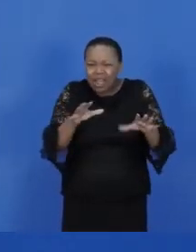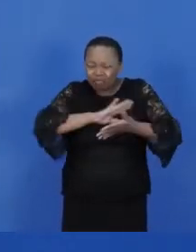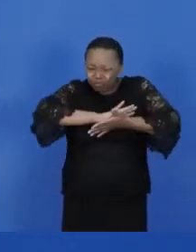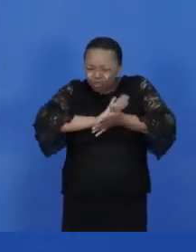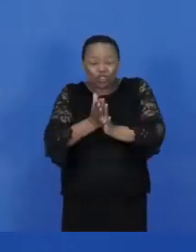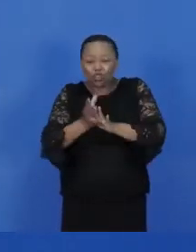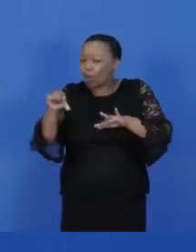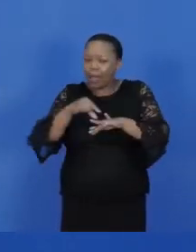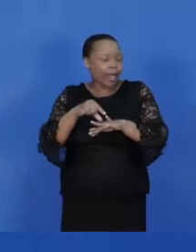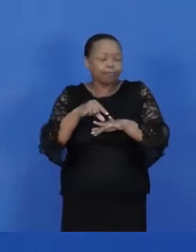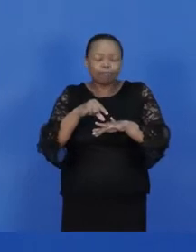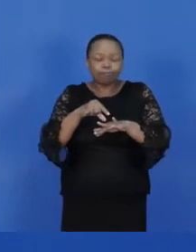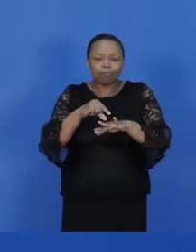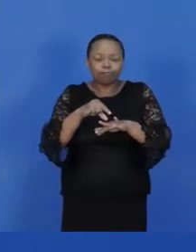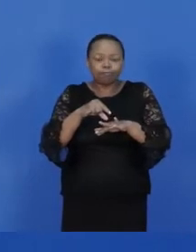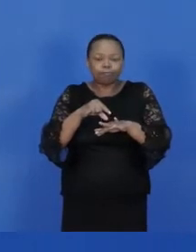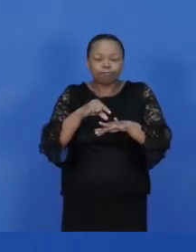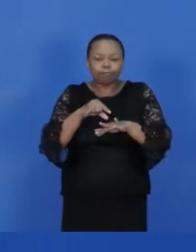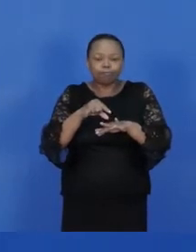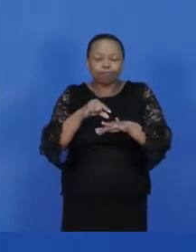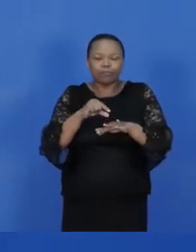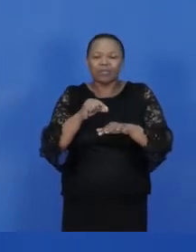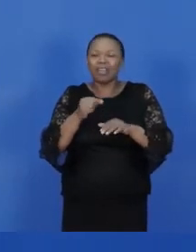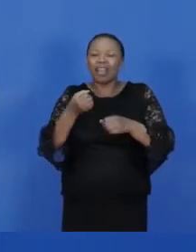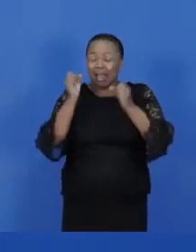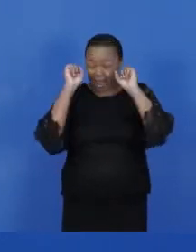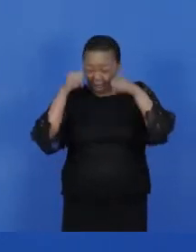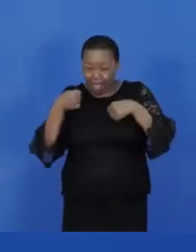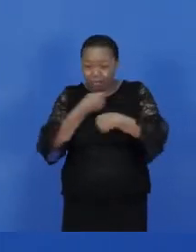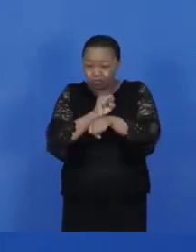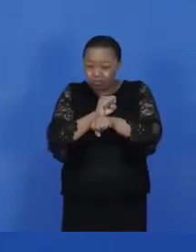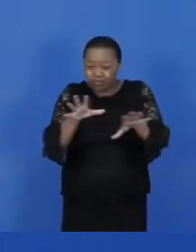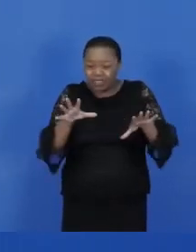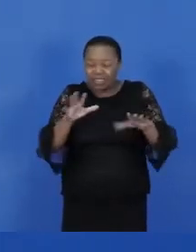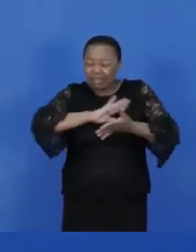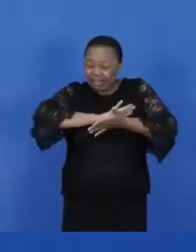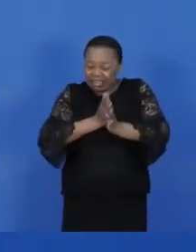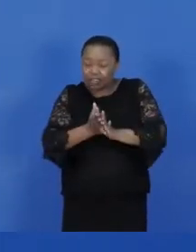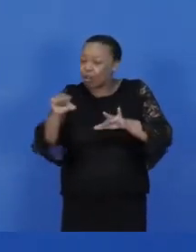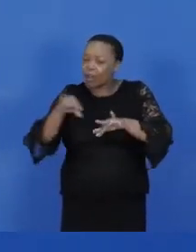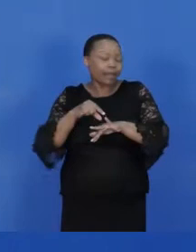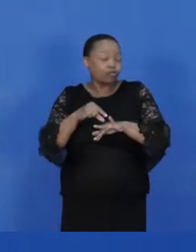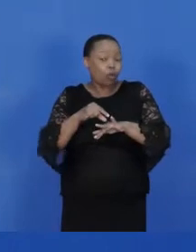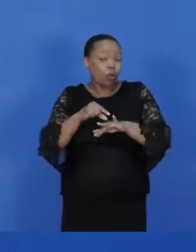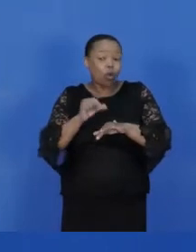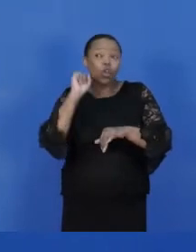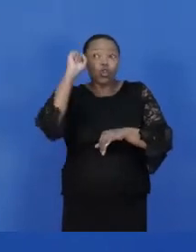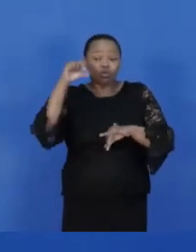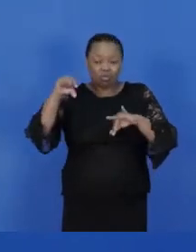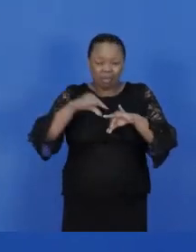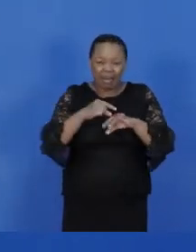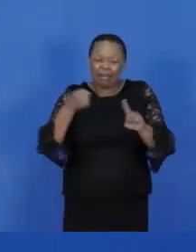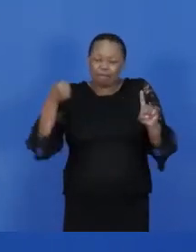these are the effects of COVID-19. Do not allow COVID-19 to destroy your marriage, to cause your marriage to go into disaster. Fight for your